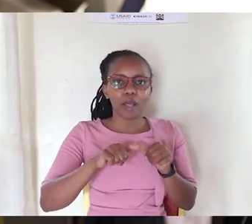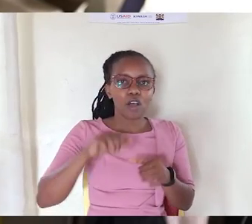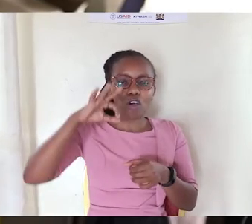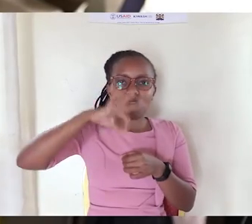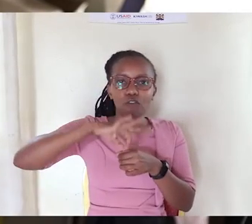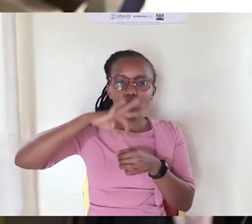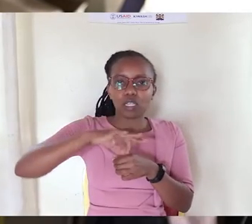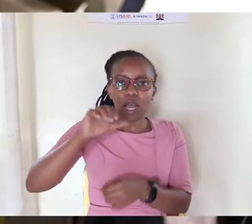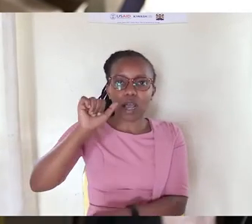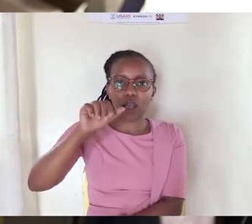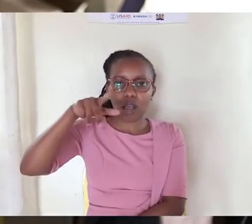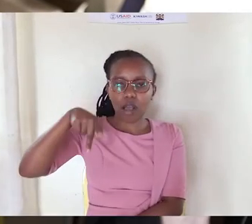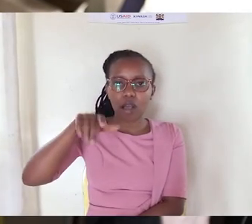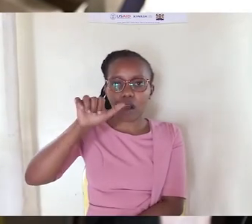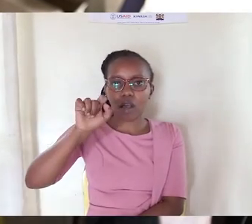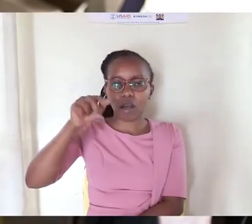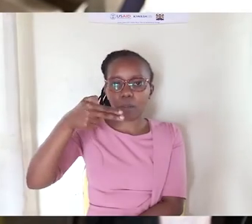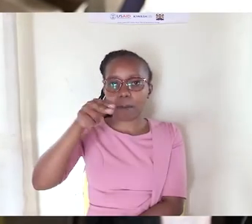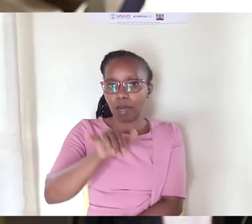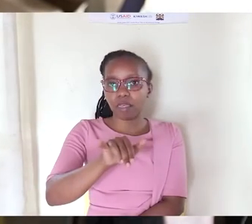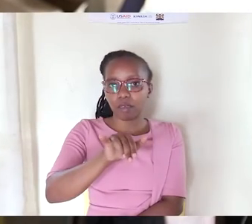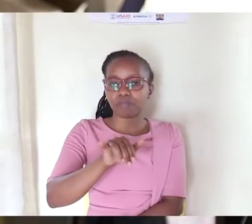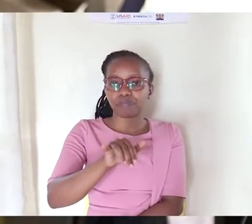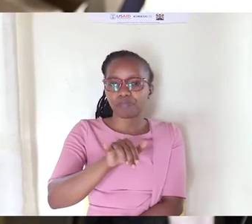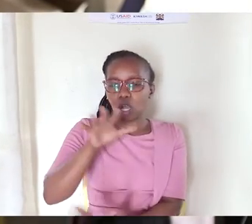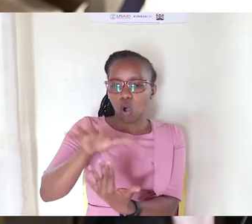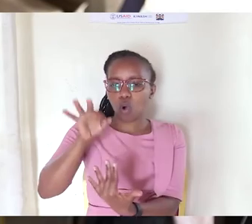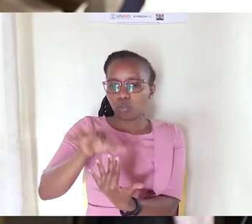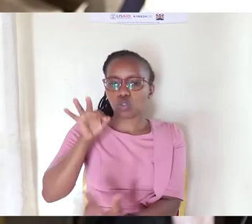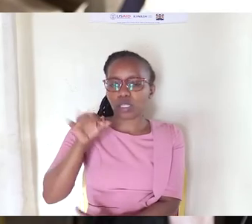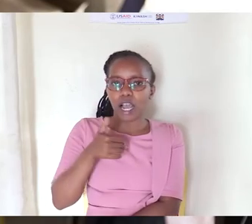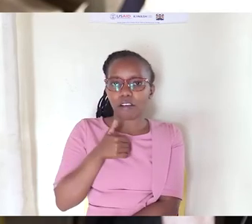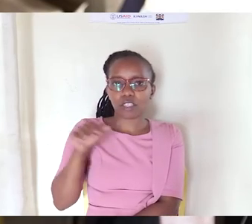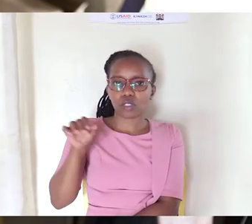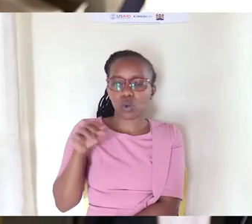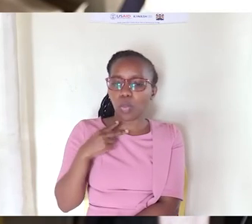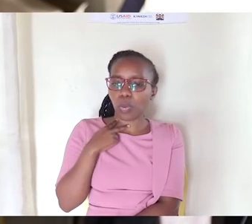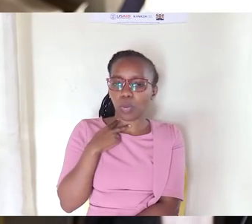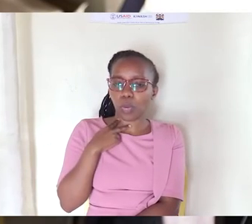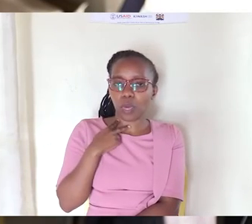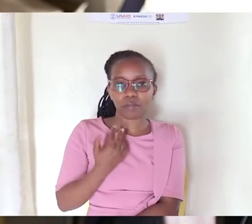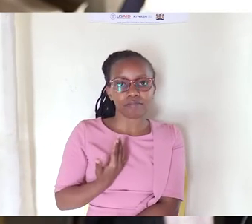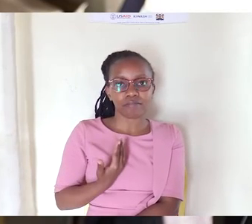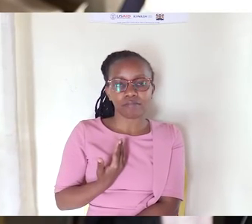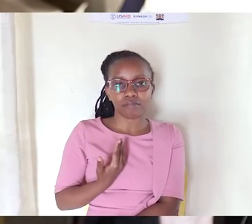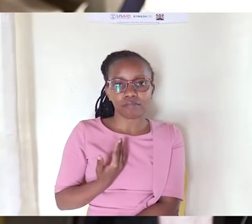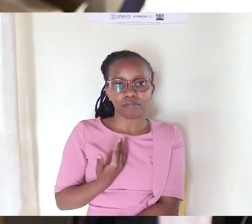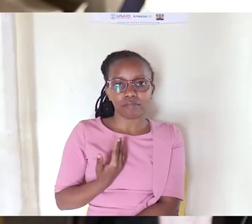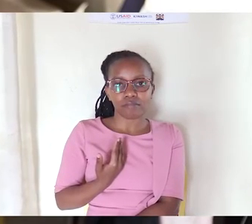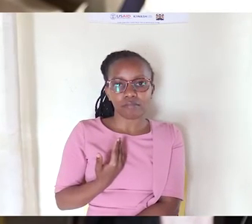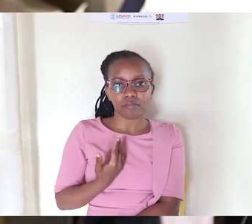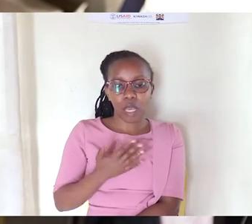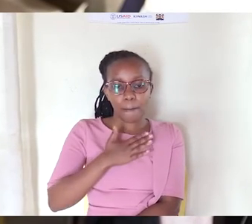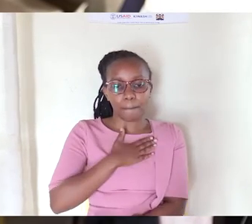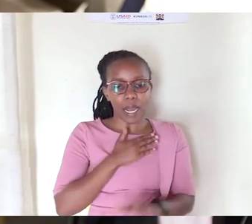apathy is that it leaves us with no option but to be stuck with anything. The Angaza movement is